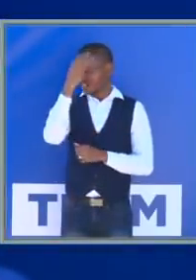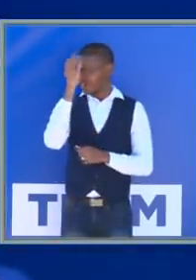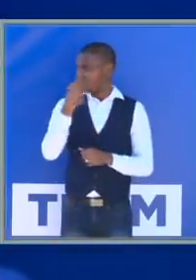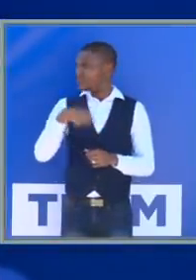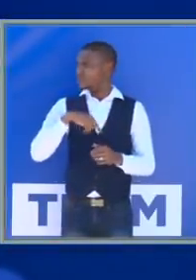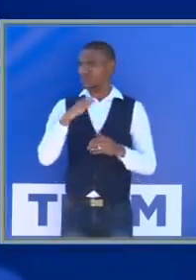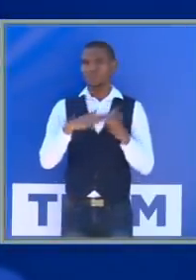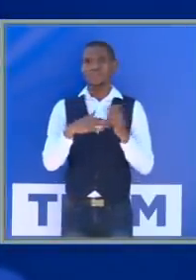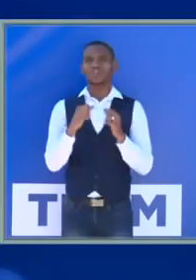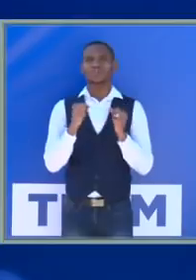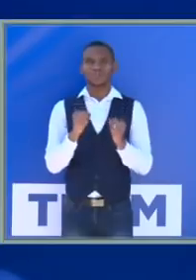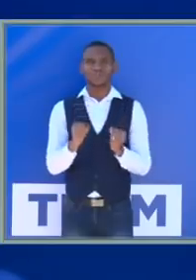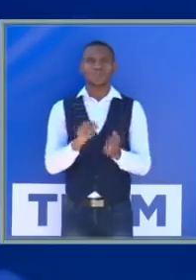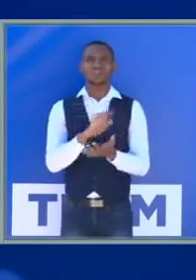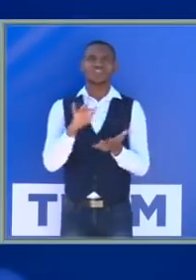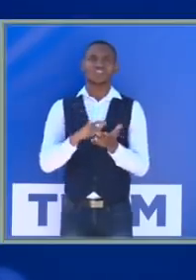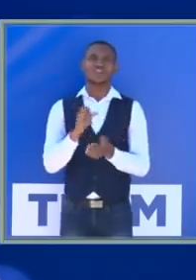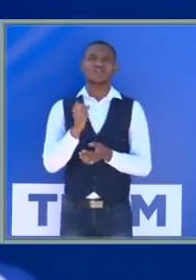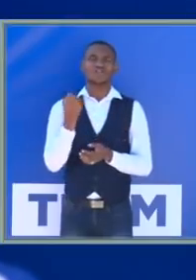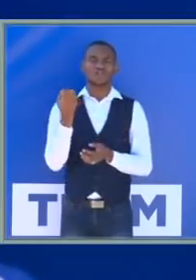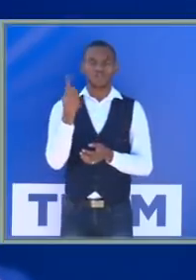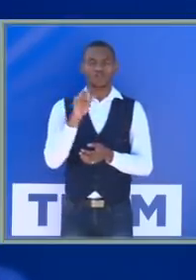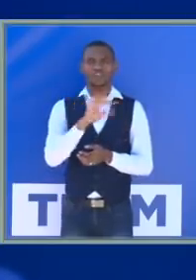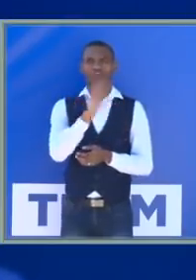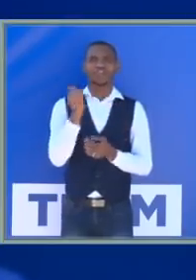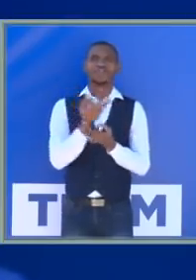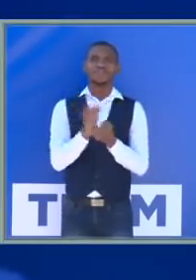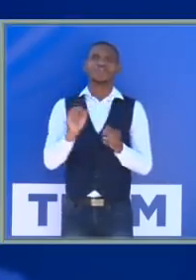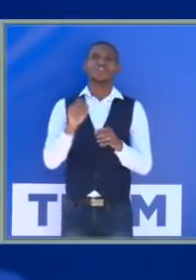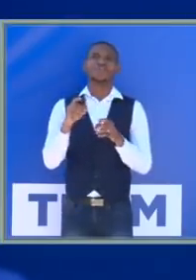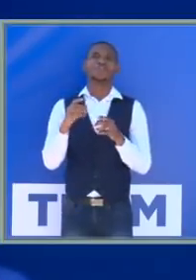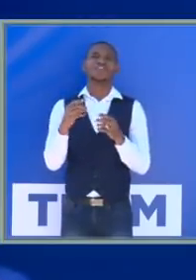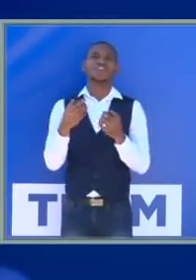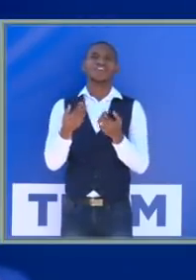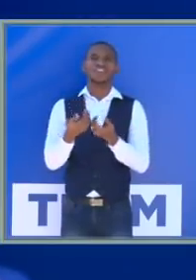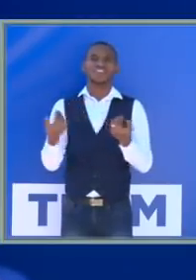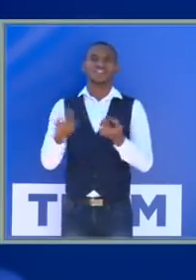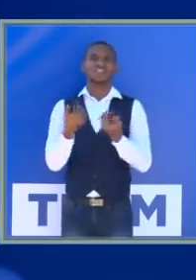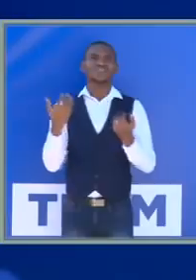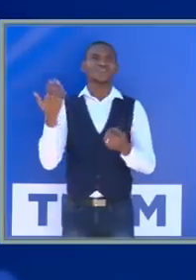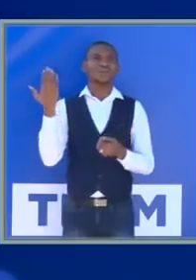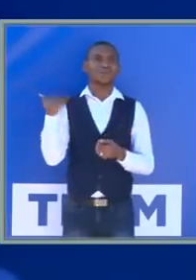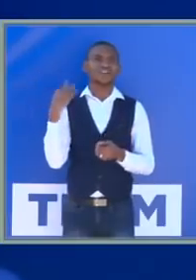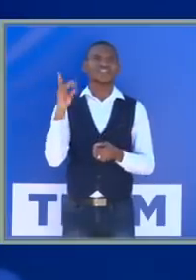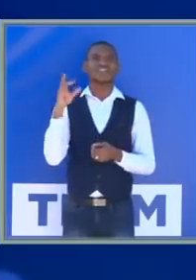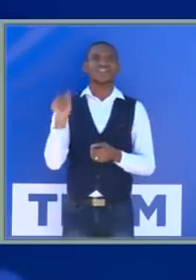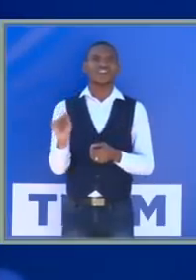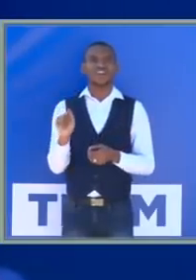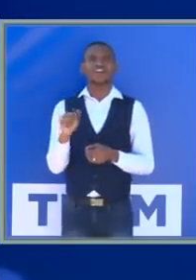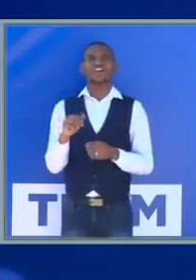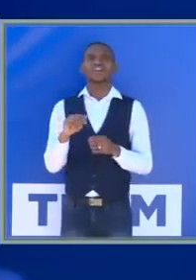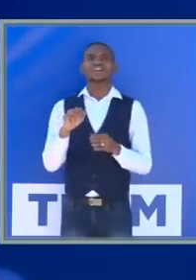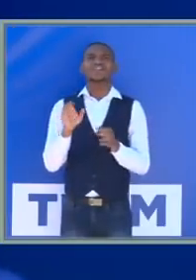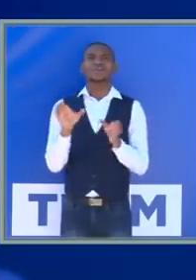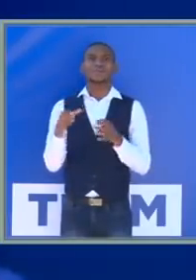a strong center for South Africa, free from the divisions of the past. The DA is the party that represents